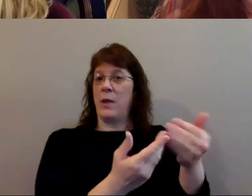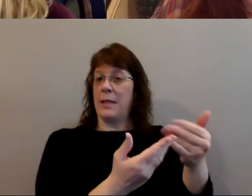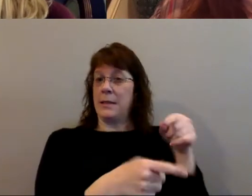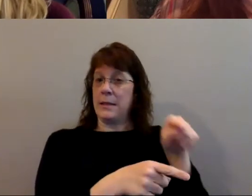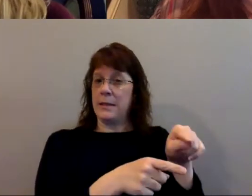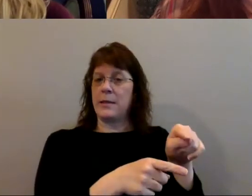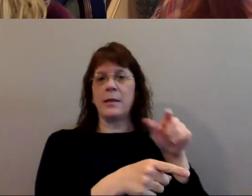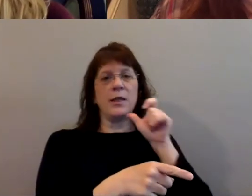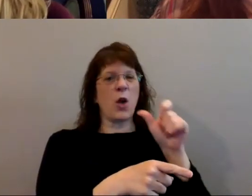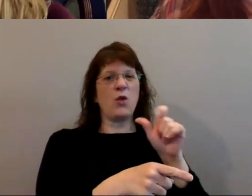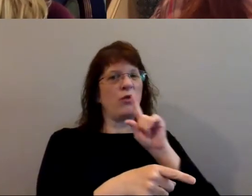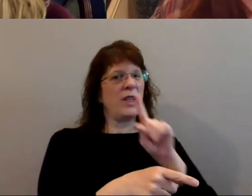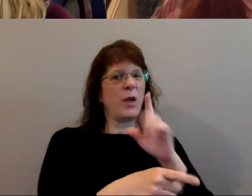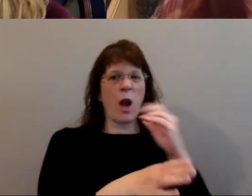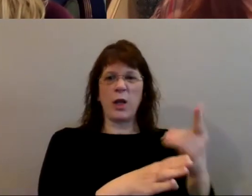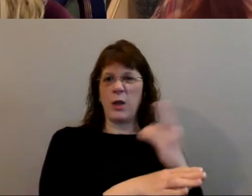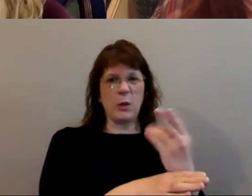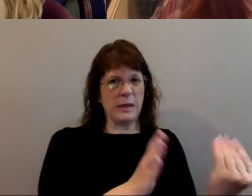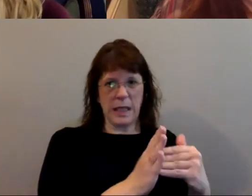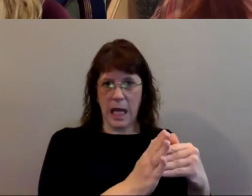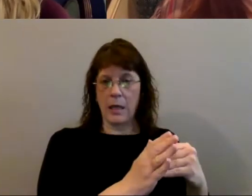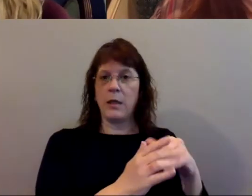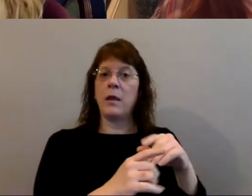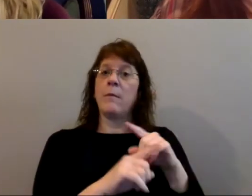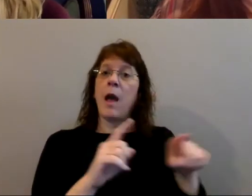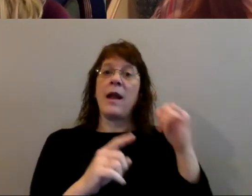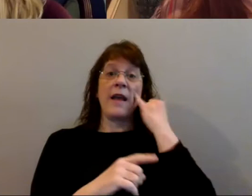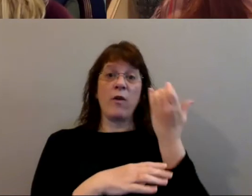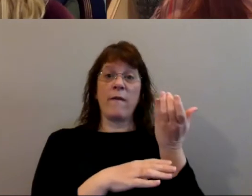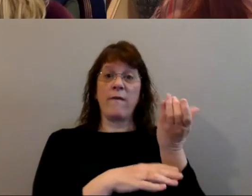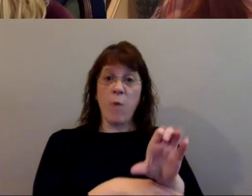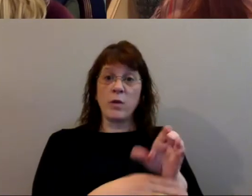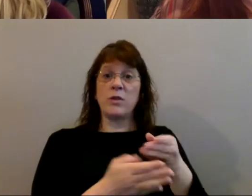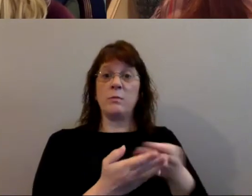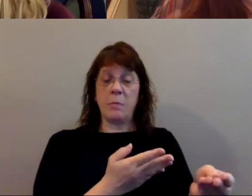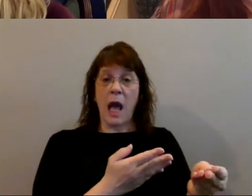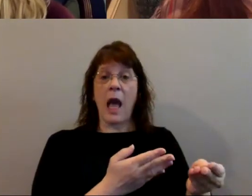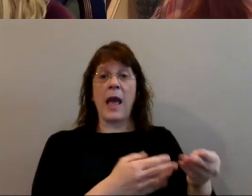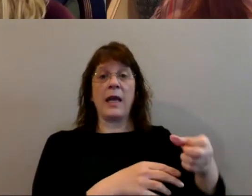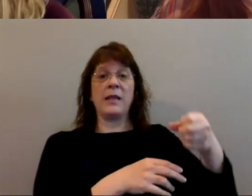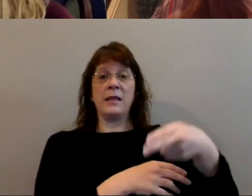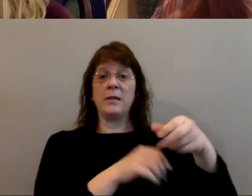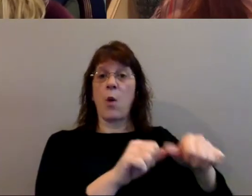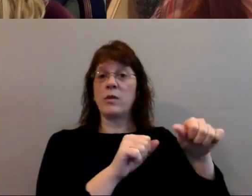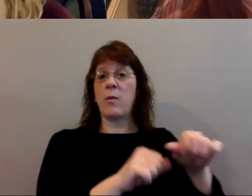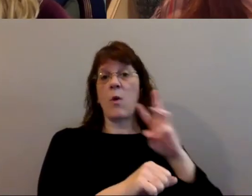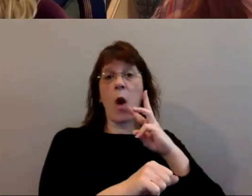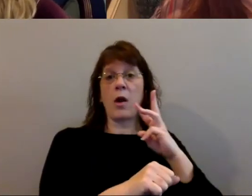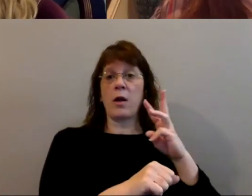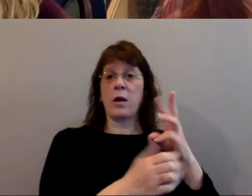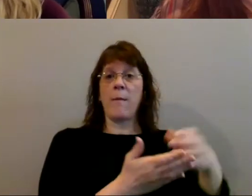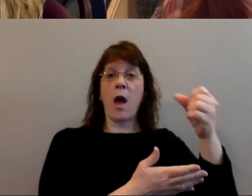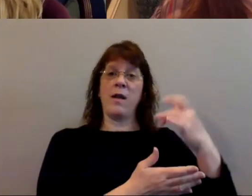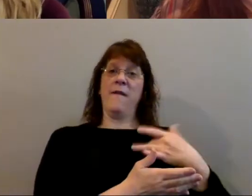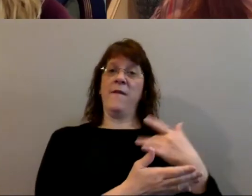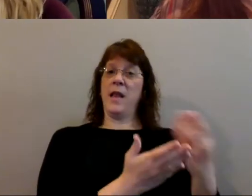not something you really want to be reusing. Although if you're forced to buy a disposable water bottle and you feel like reusing it a couple